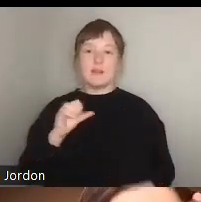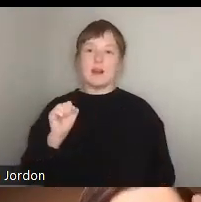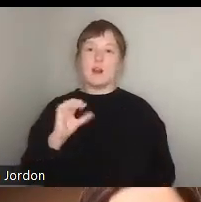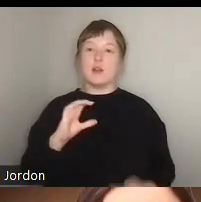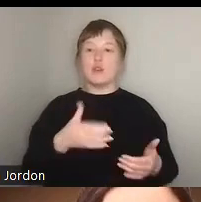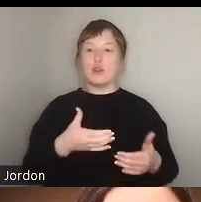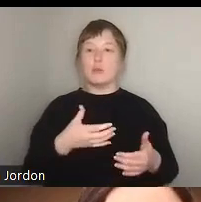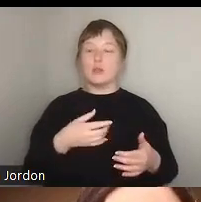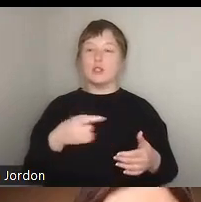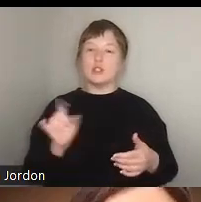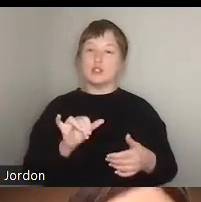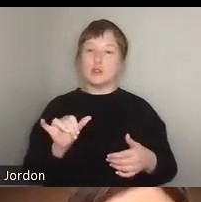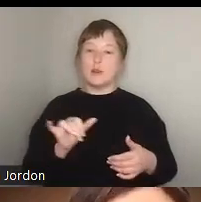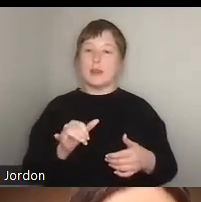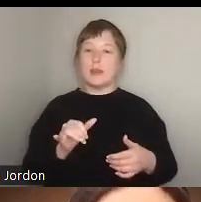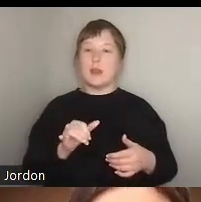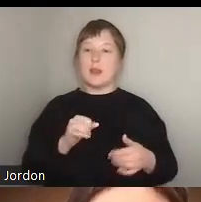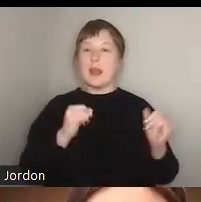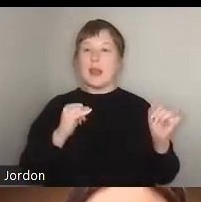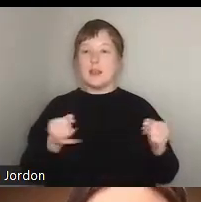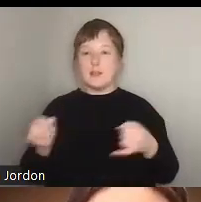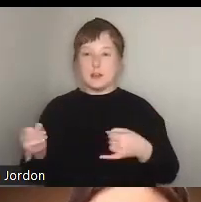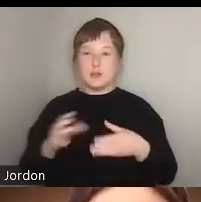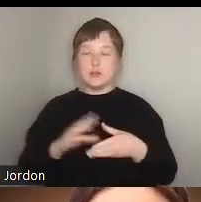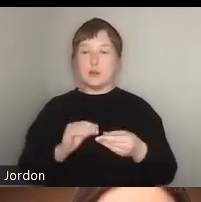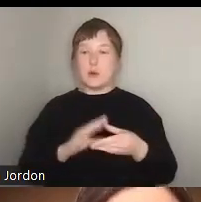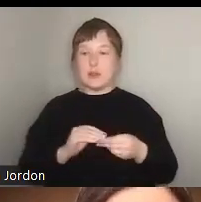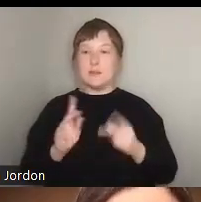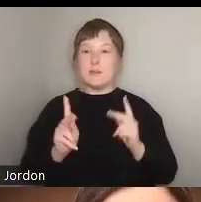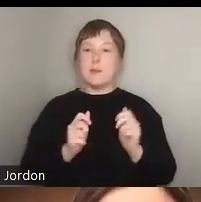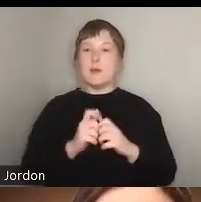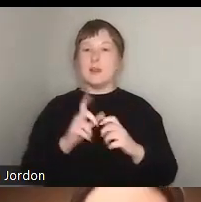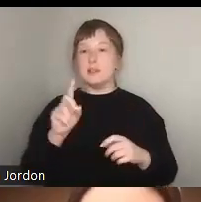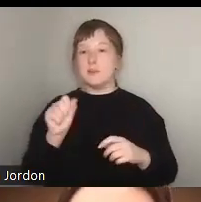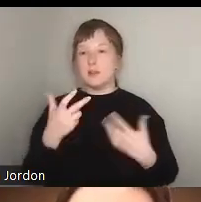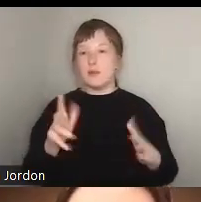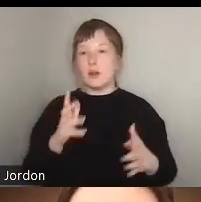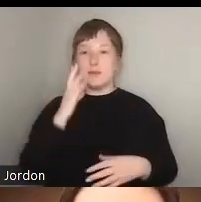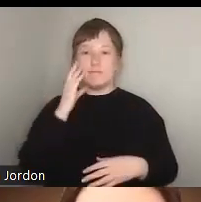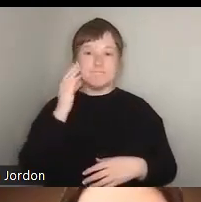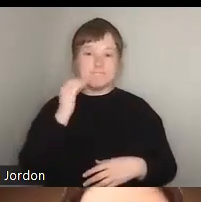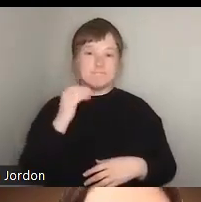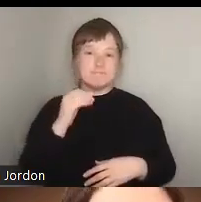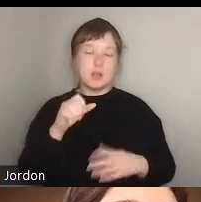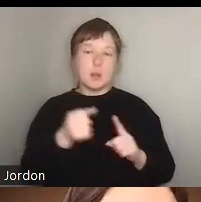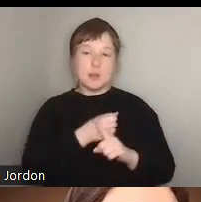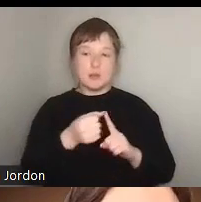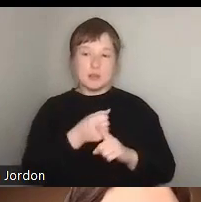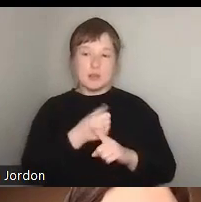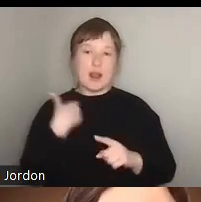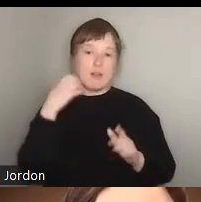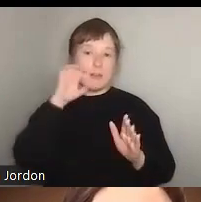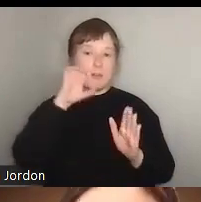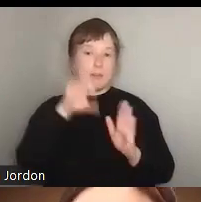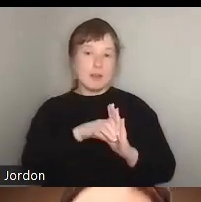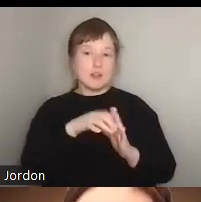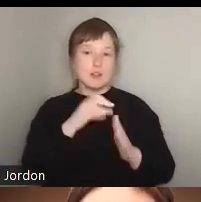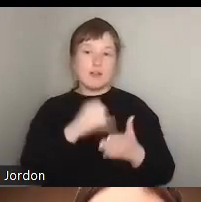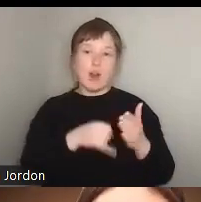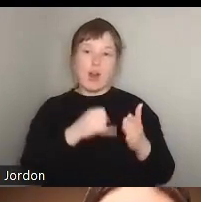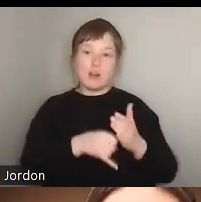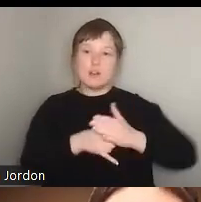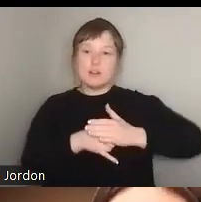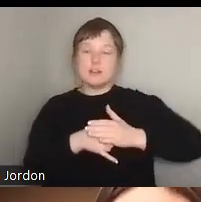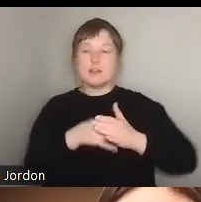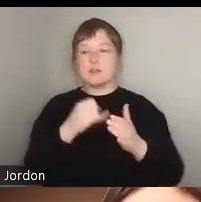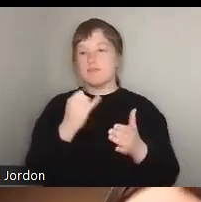links to individual stories, so people with disabilities who have experienced abuse. And they have pictures of art that they've made around this topic